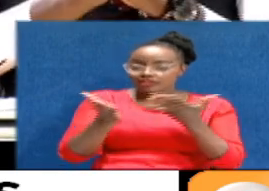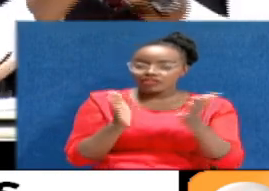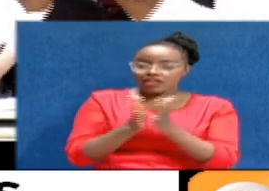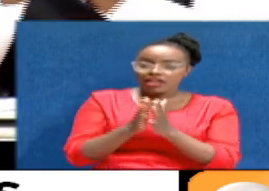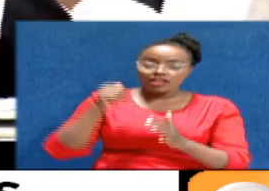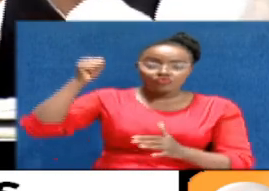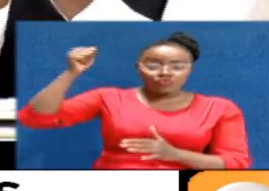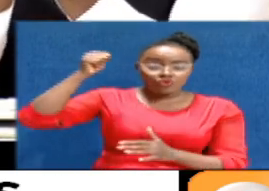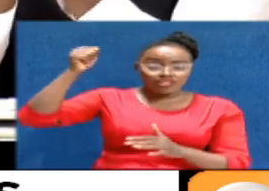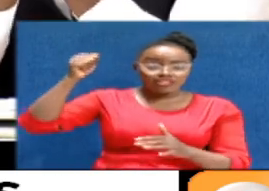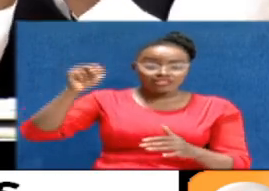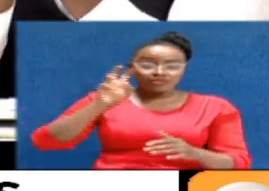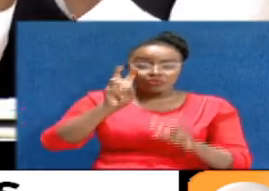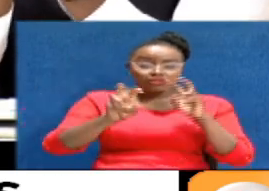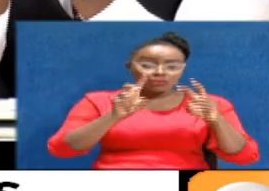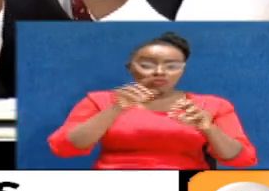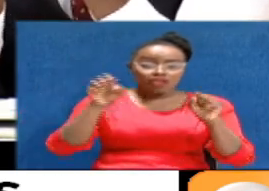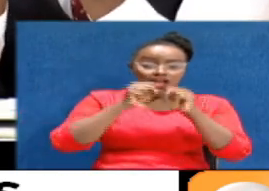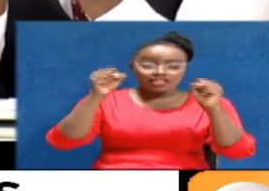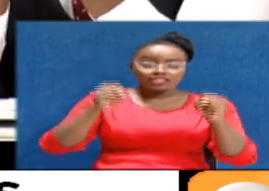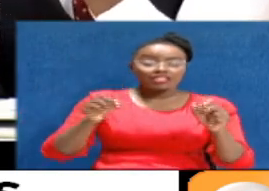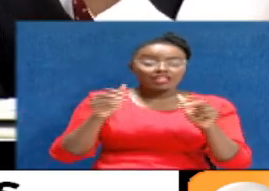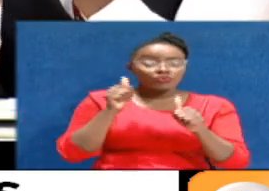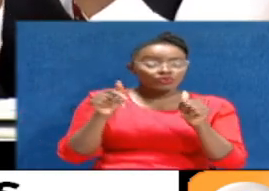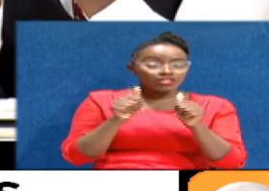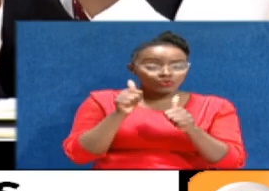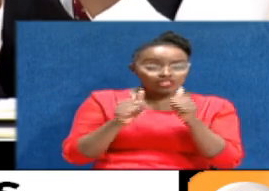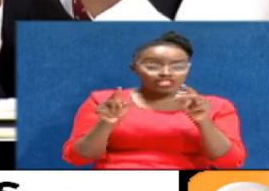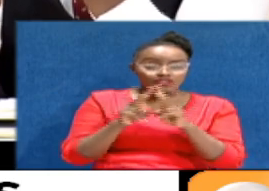politics for a while, a system that is quite deep.